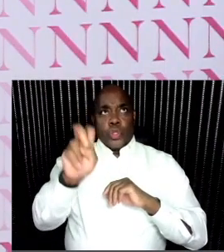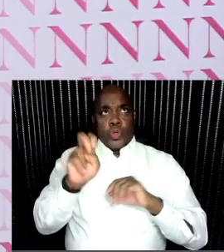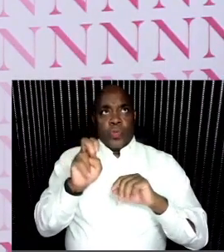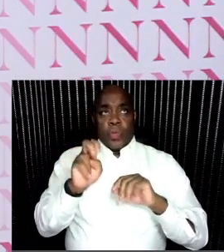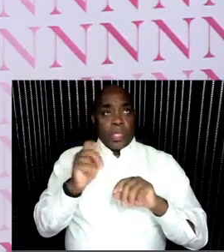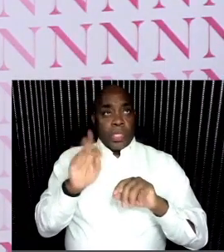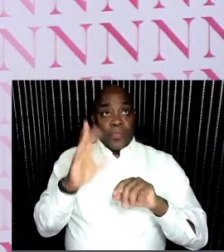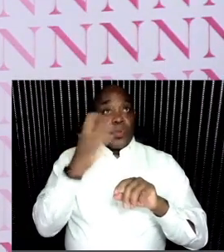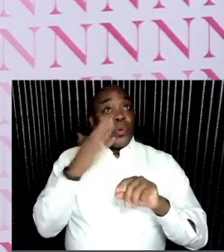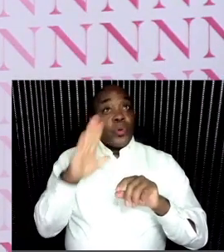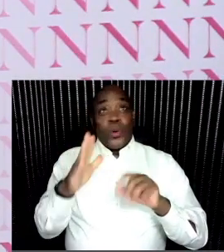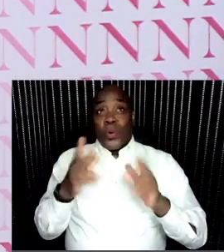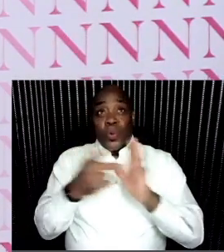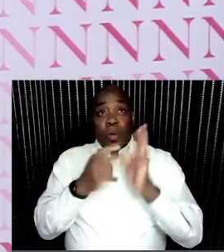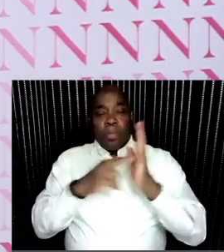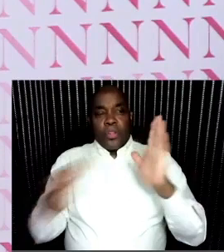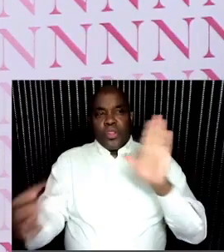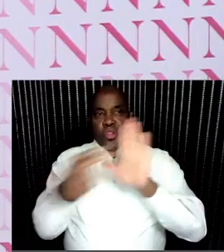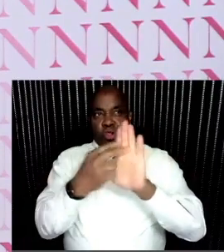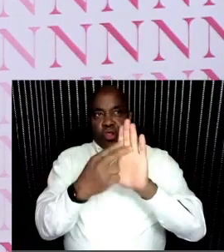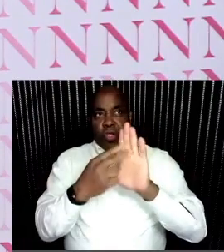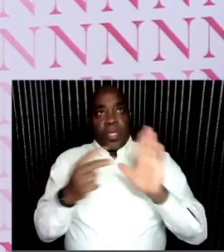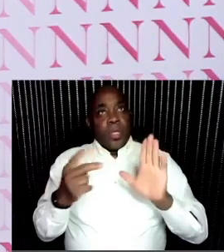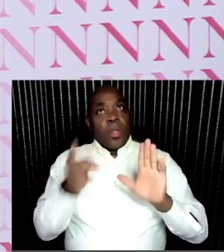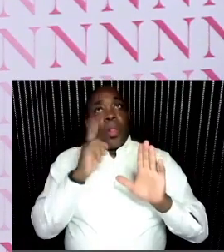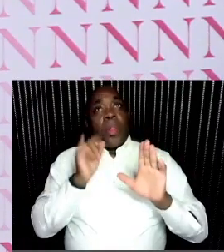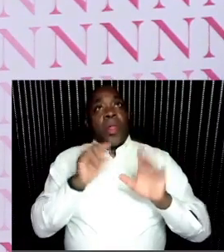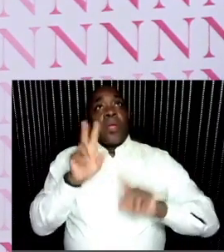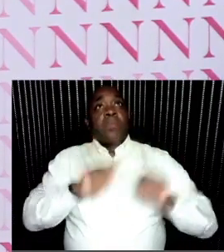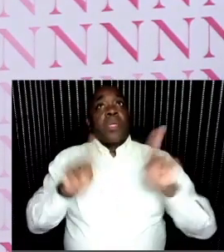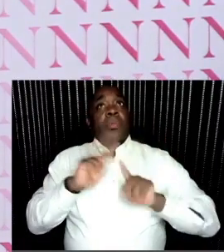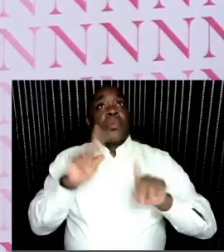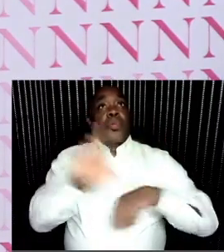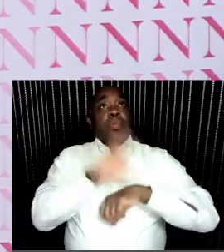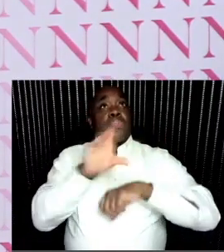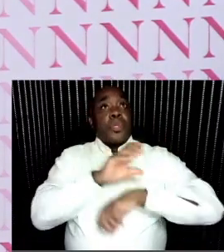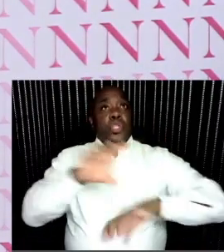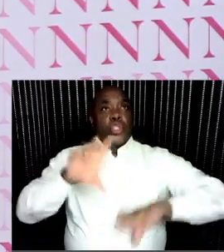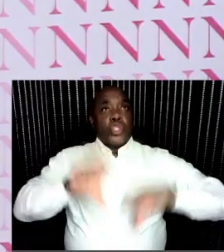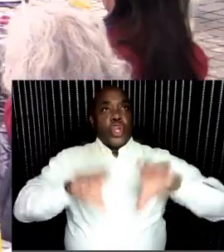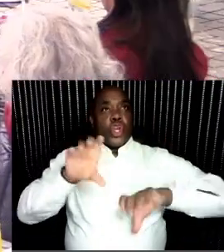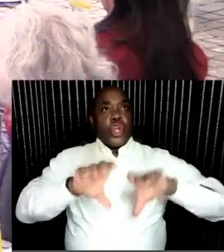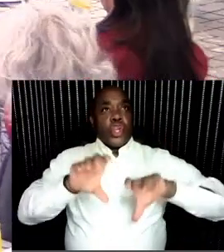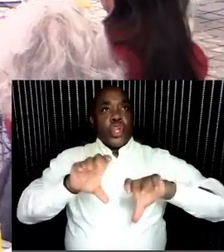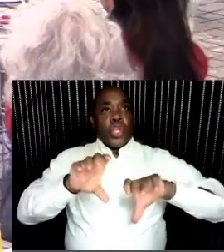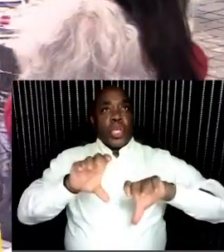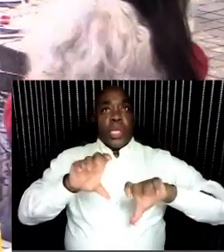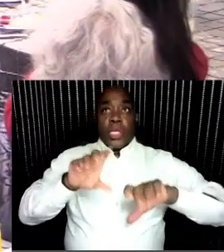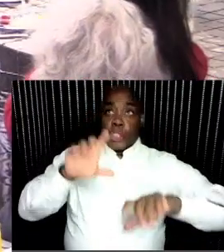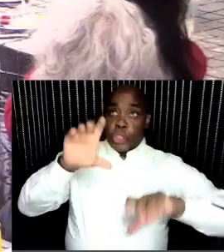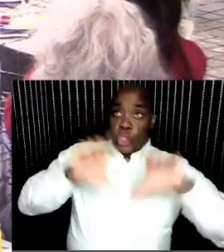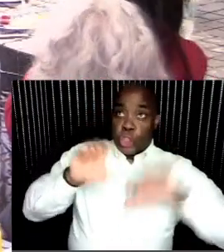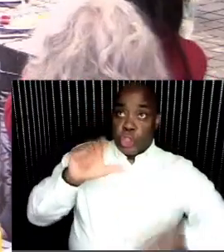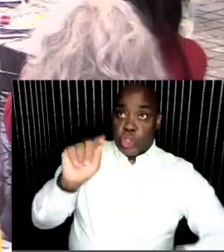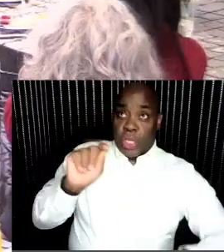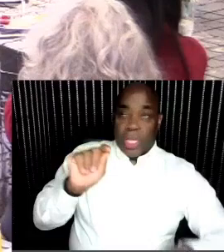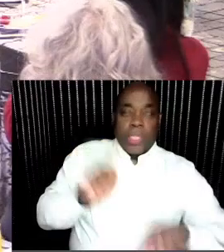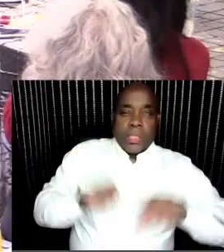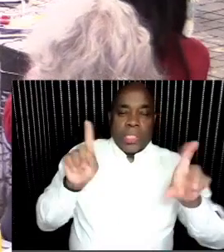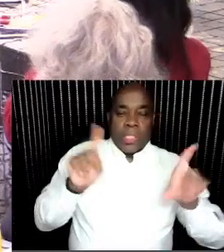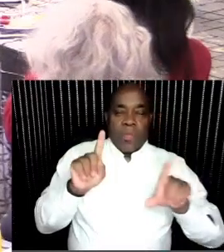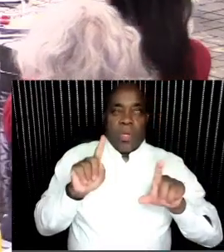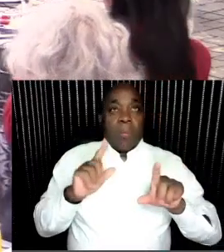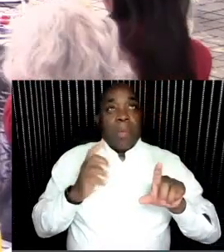it's like people talking on a computer, not like chat, but I deal with a lot of undergraduates,